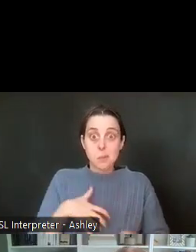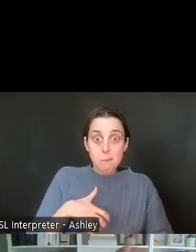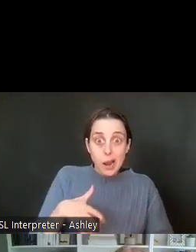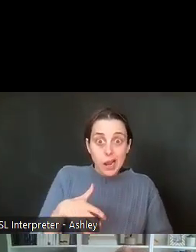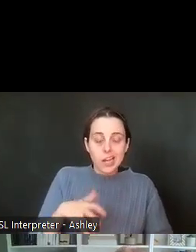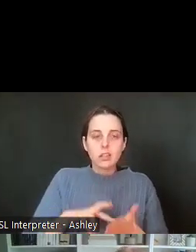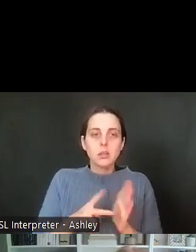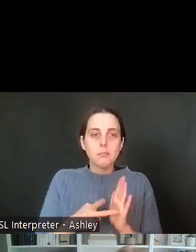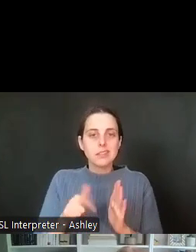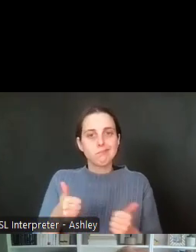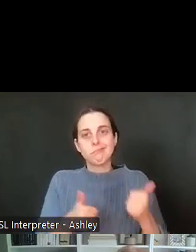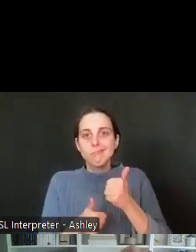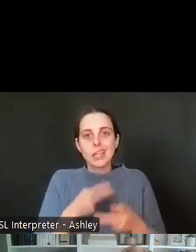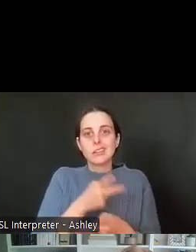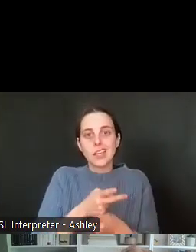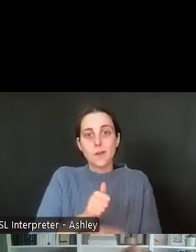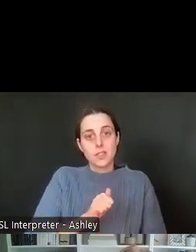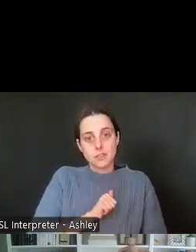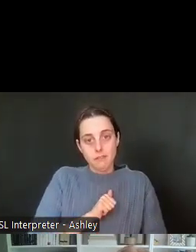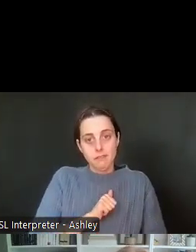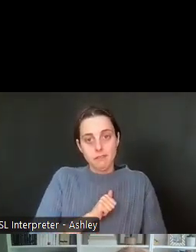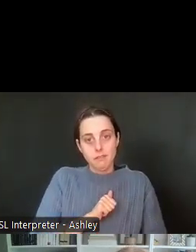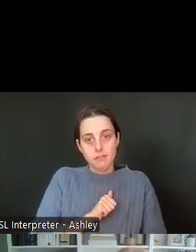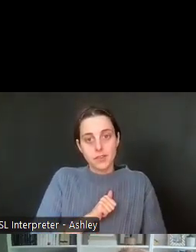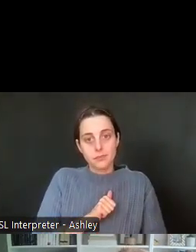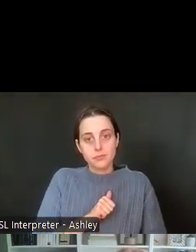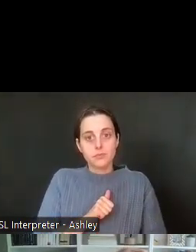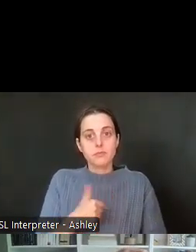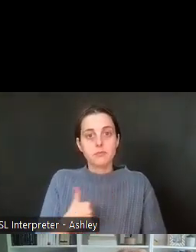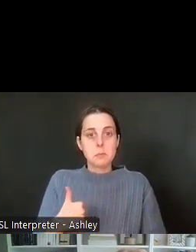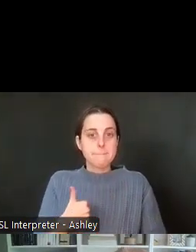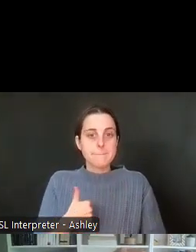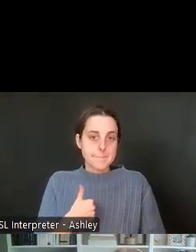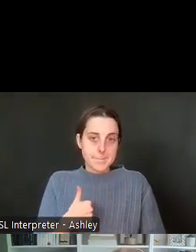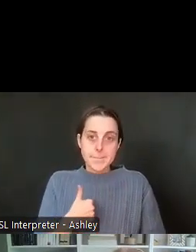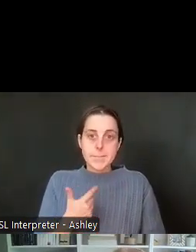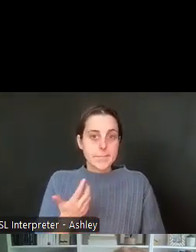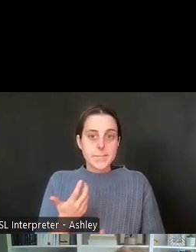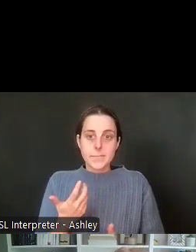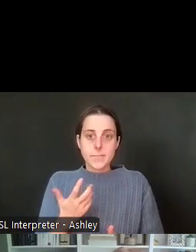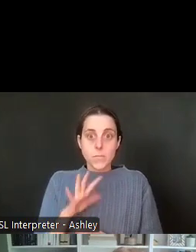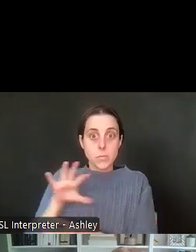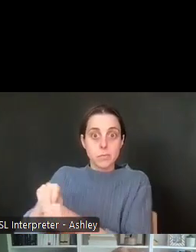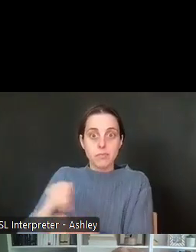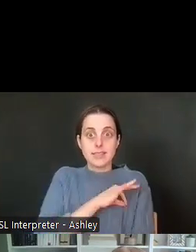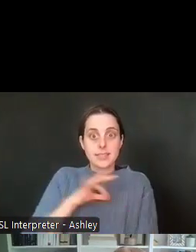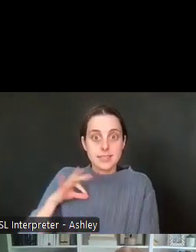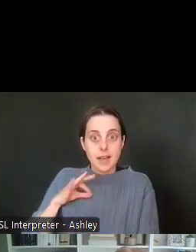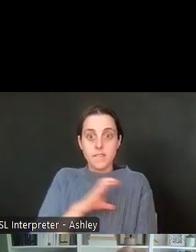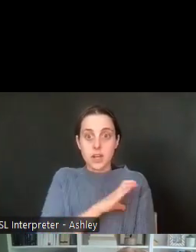I had to be able to figure out, I mean, I'll never forget it. I was staffing committees and I would have to sit in the chair closest to the